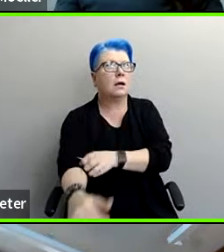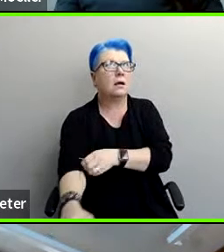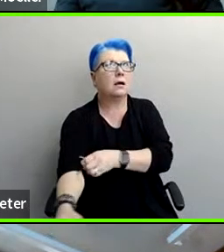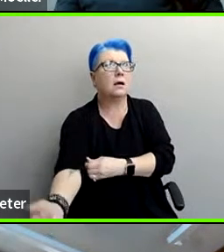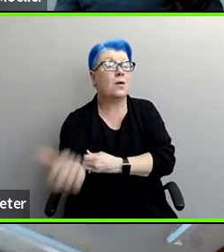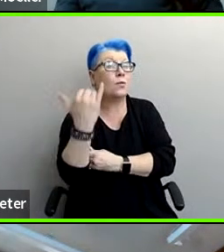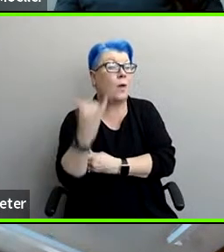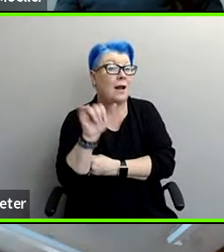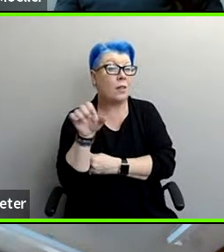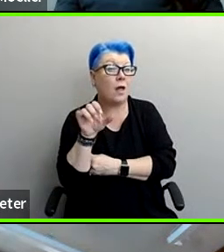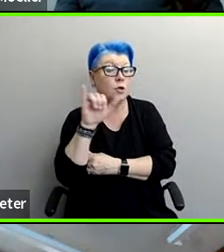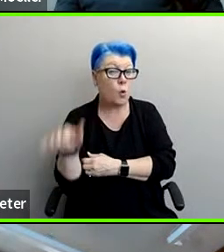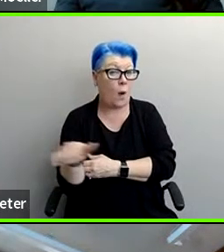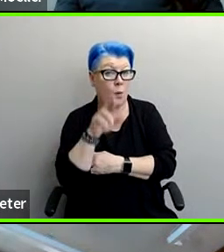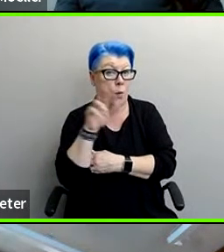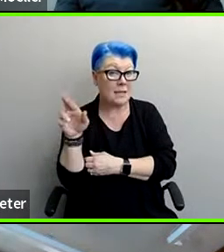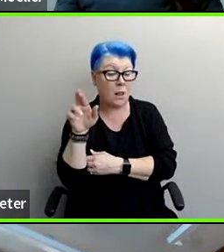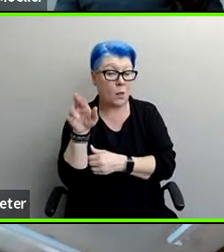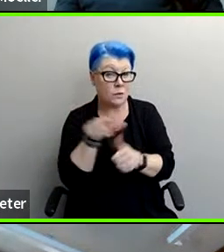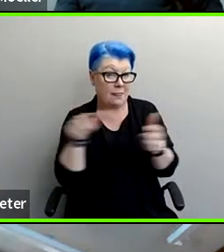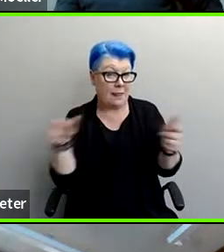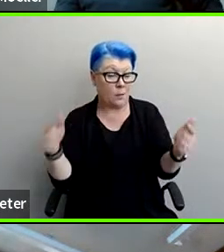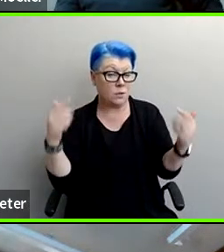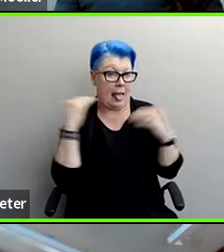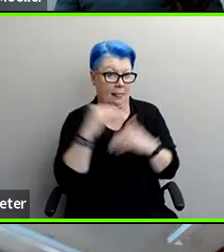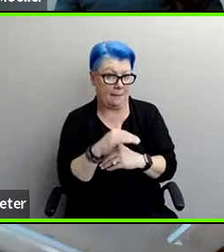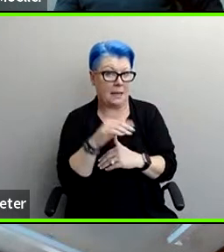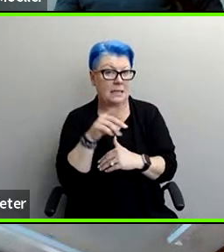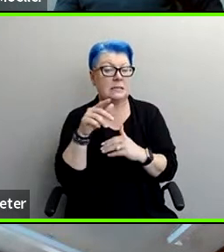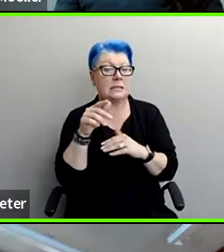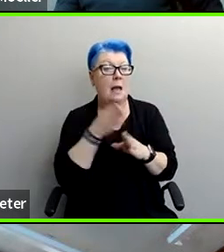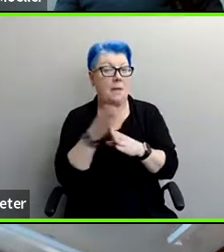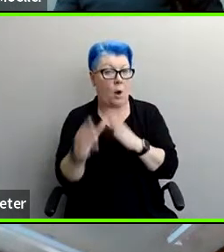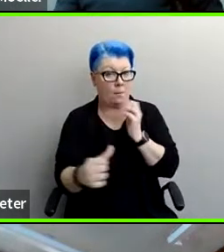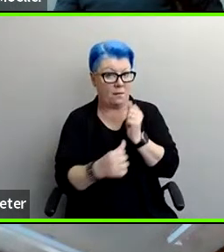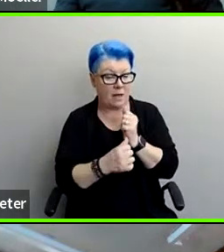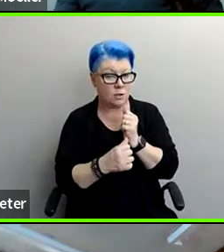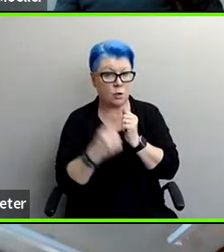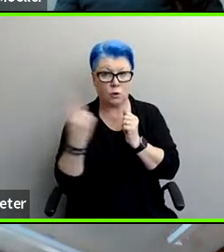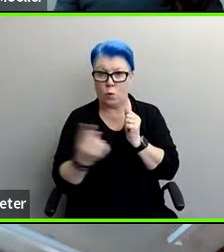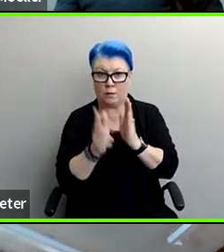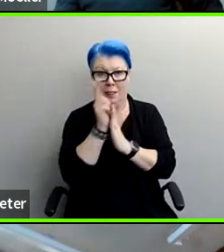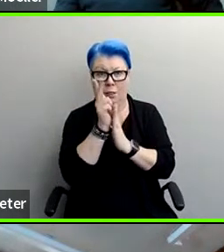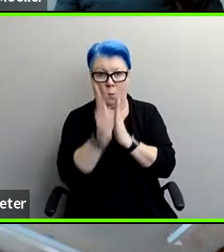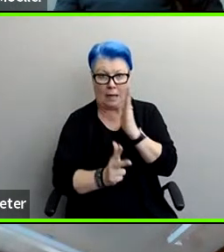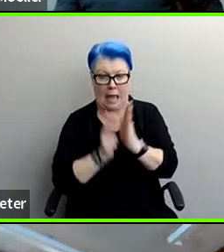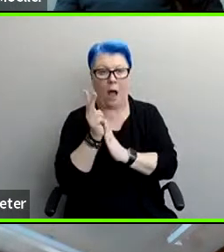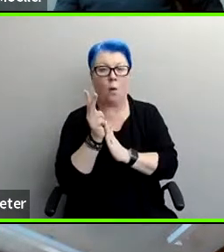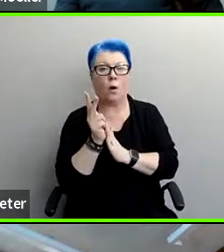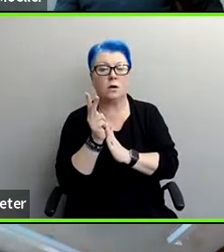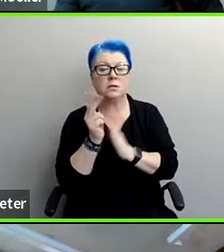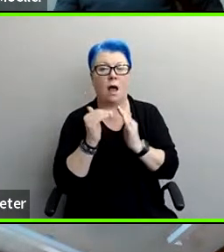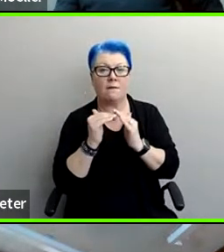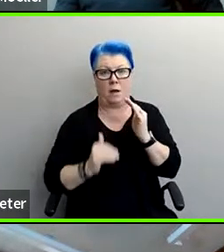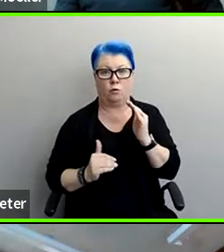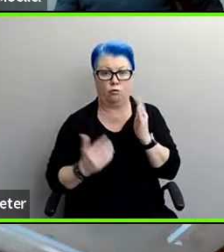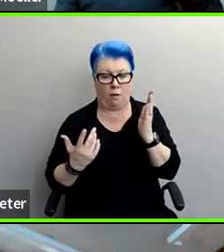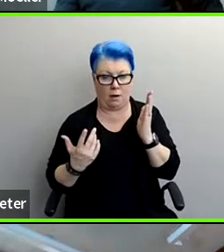Joint Resolution language limits paraprofessionals to only 3 hours of undergraduate reimbursed